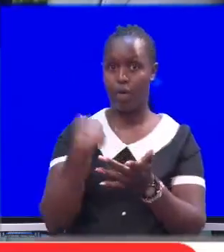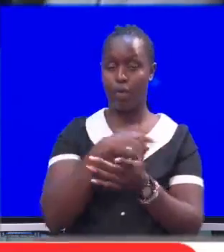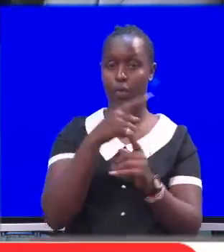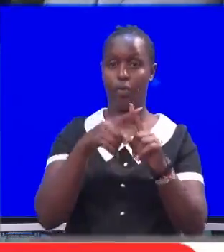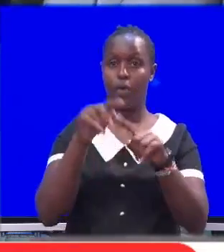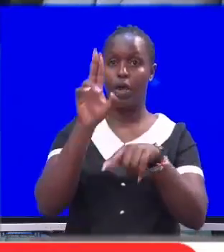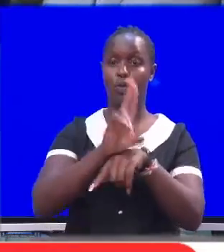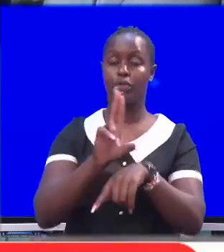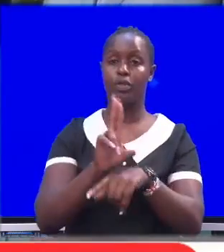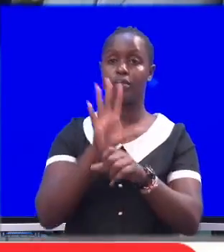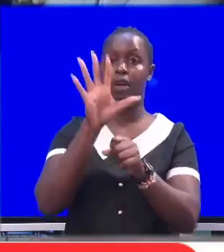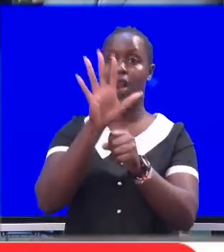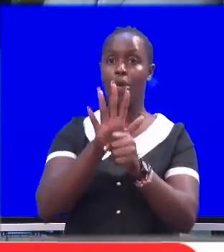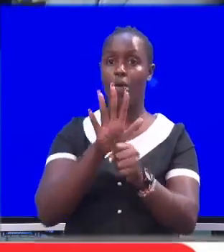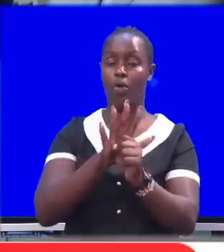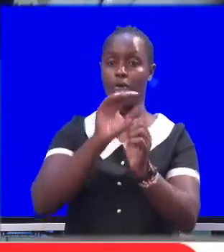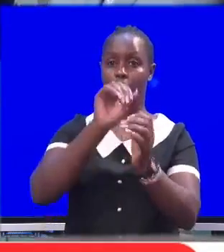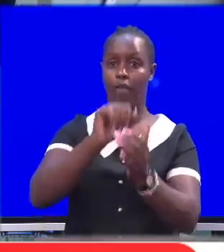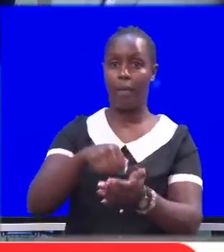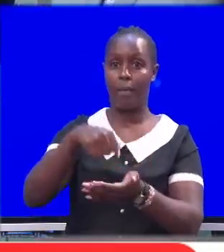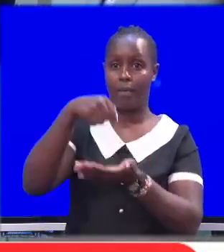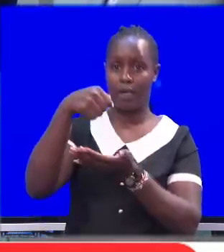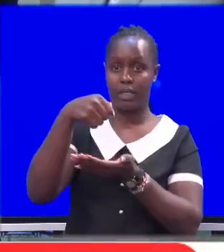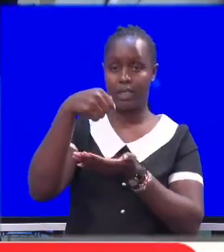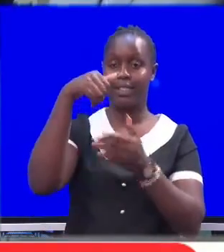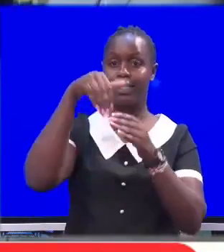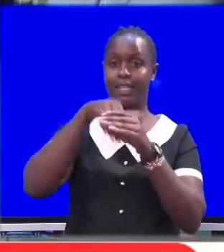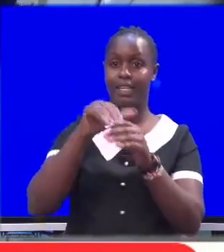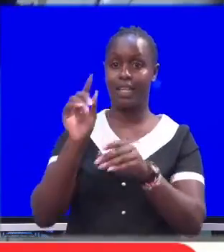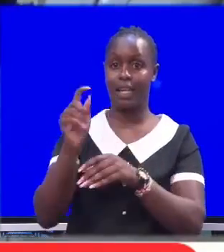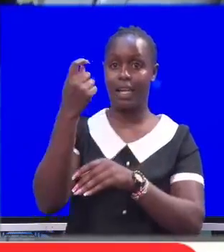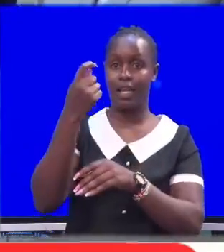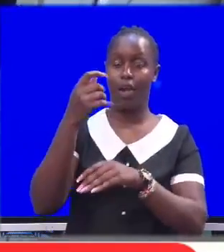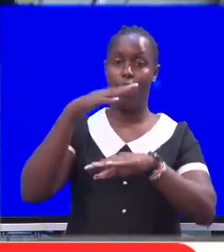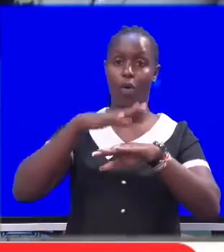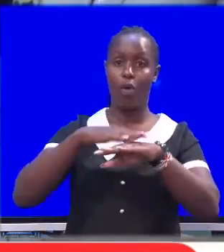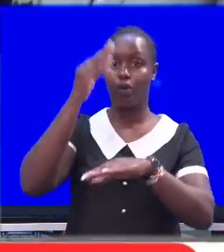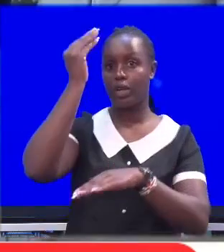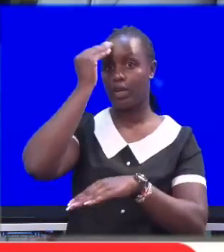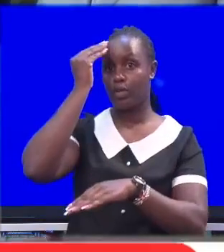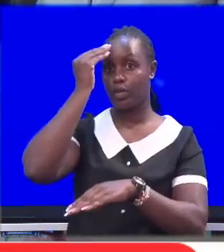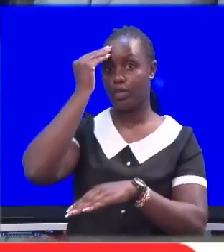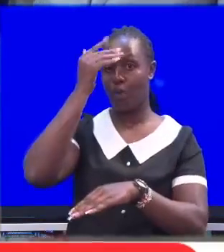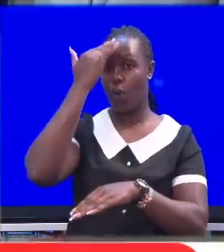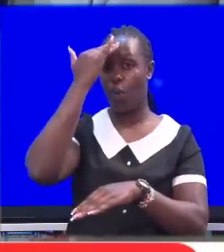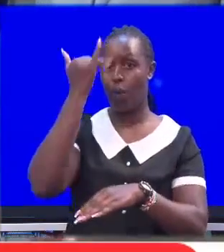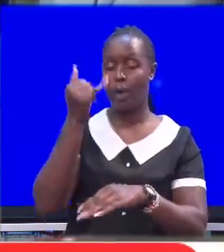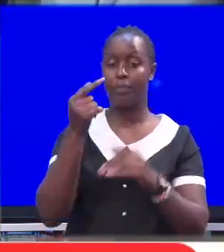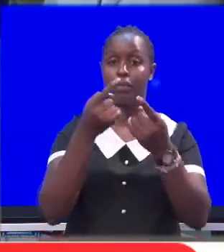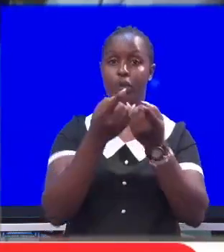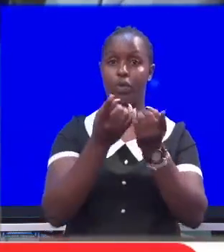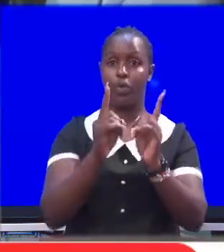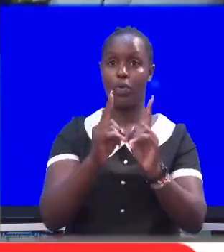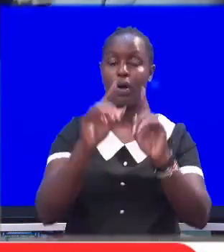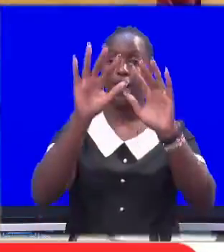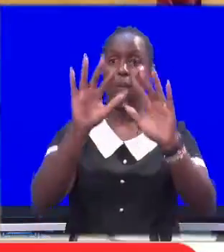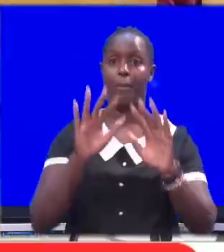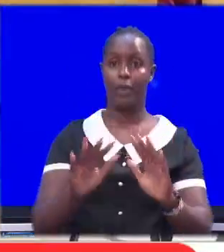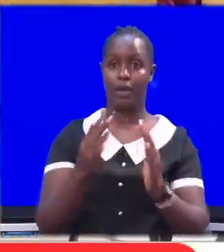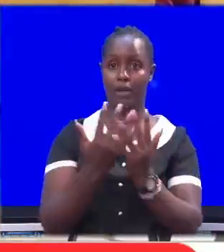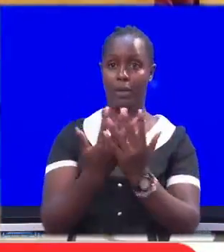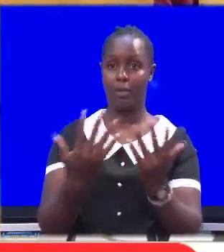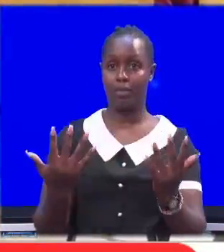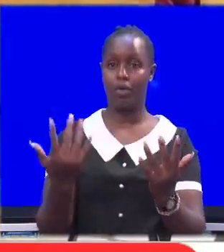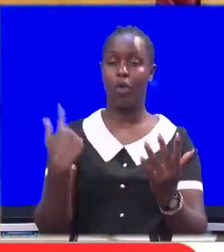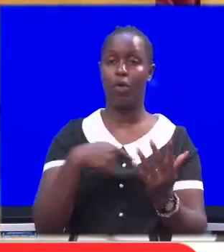largest budget of Kenya on our children, because you are the biggest asset that we have.